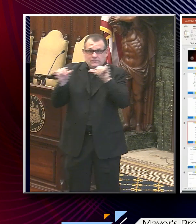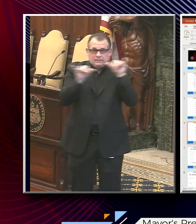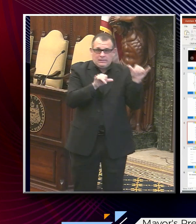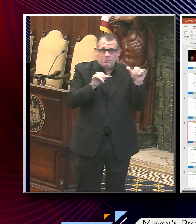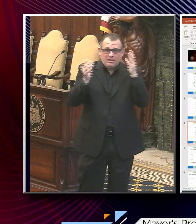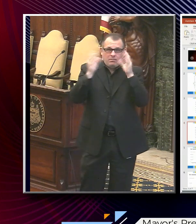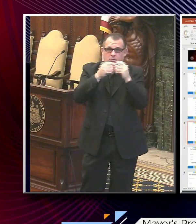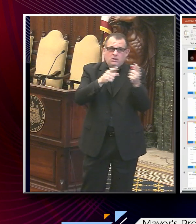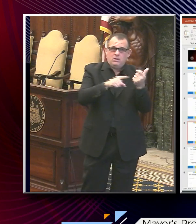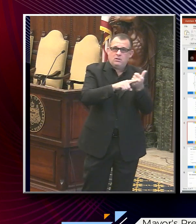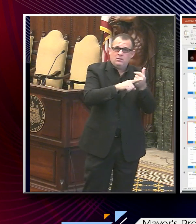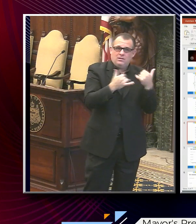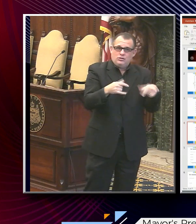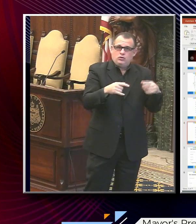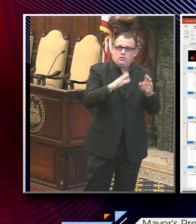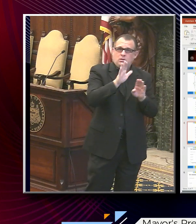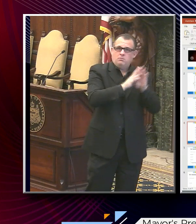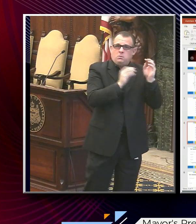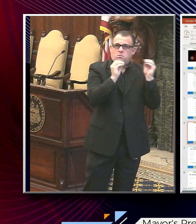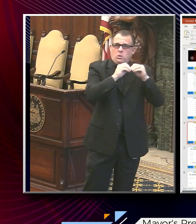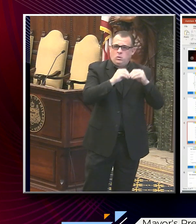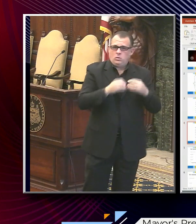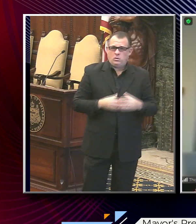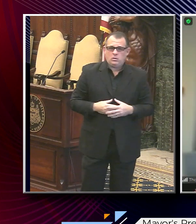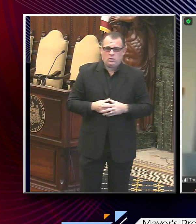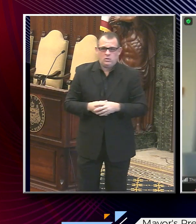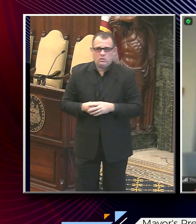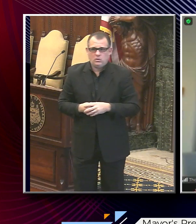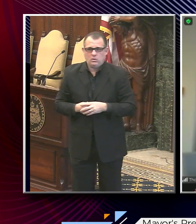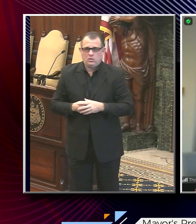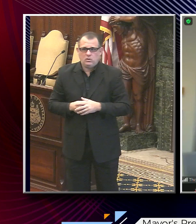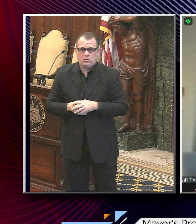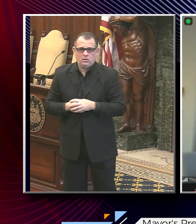Let me stop the share here.